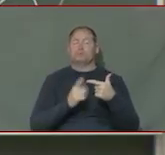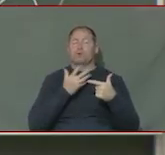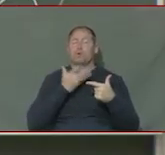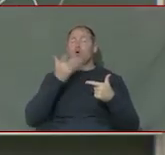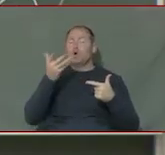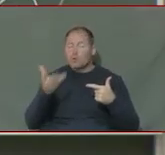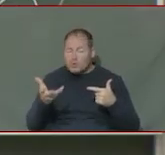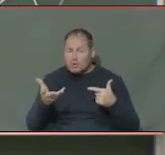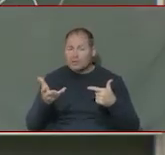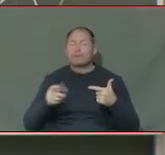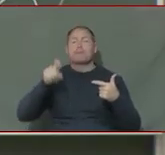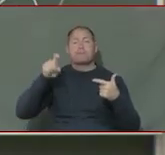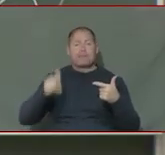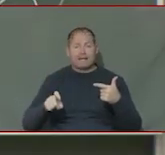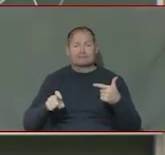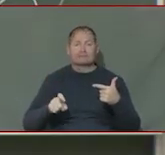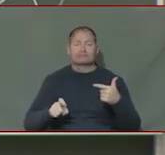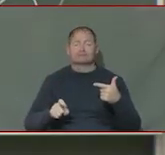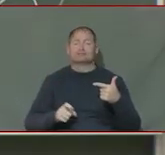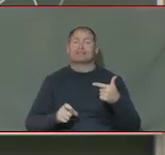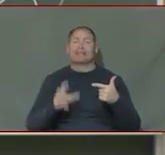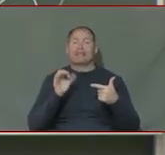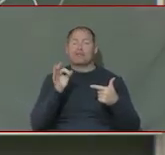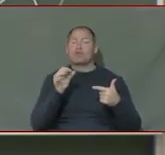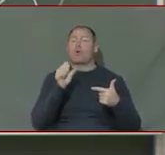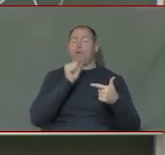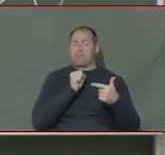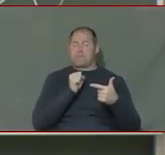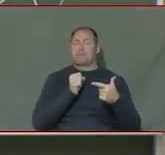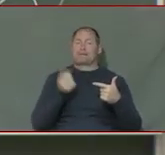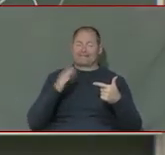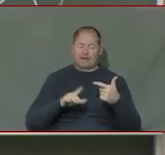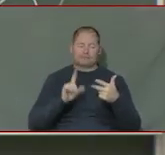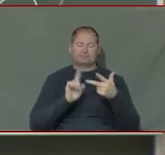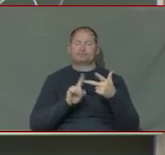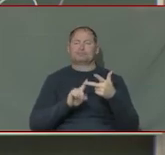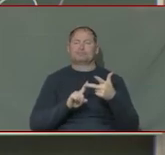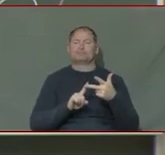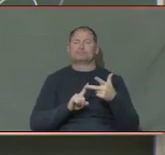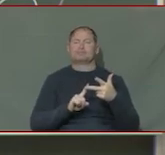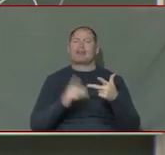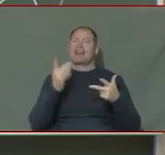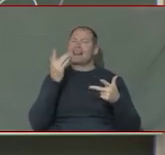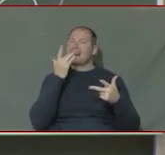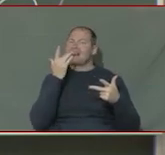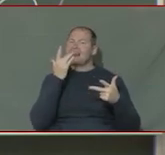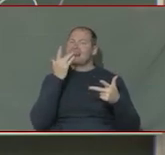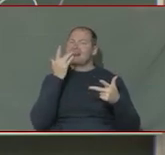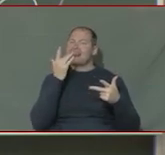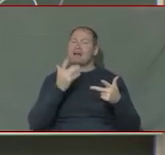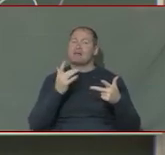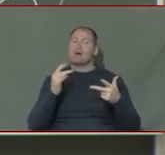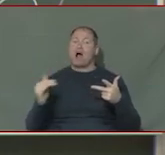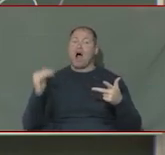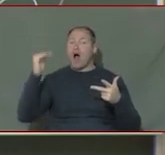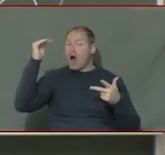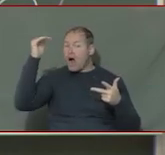It must go out, you breathe it out. Number 3, salt concentration. Too much salt in the